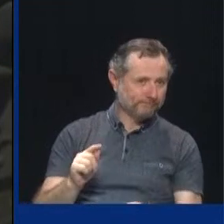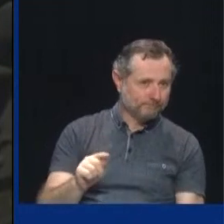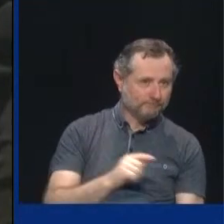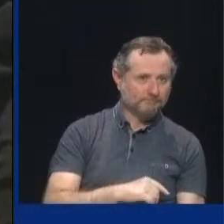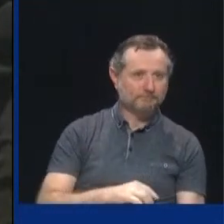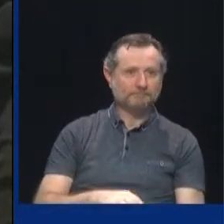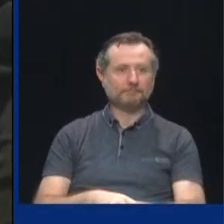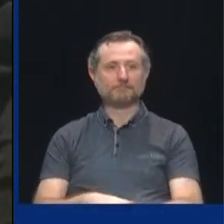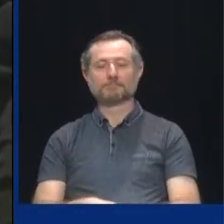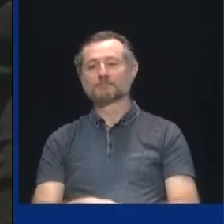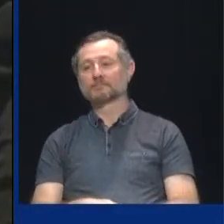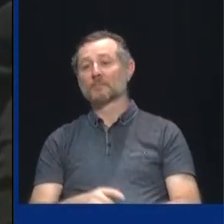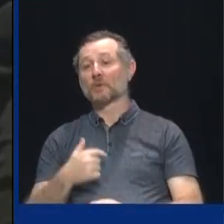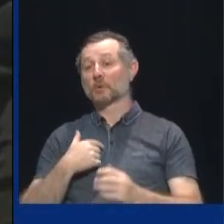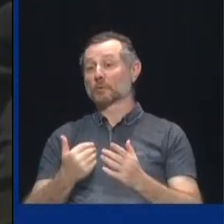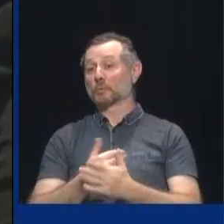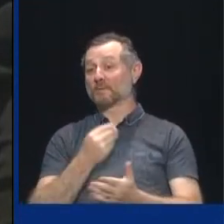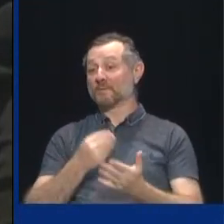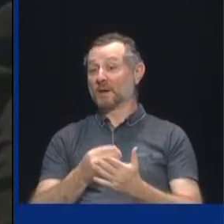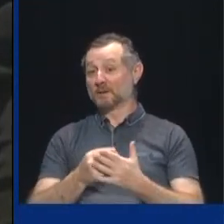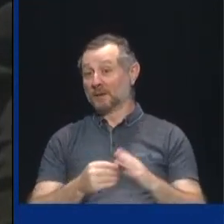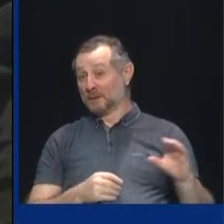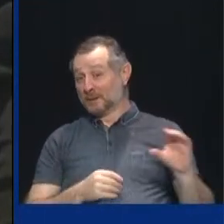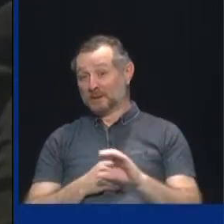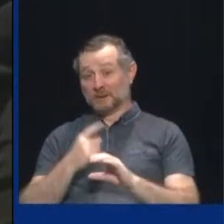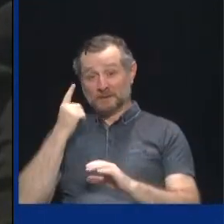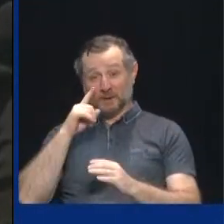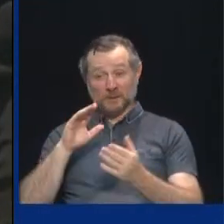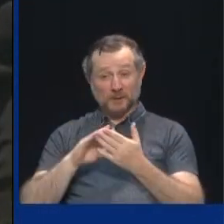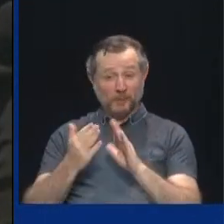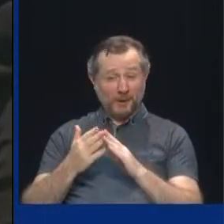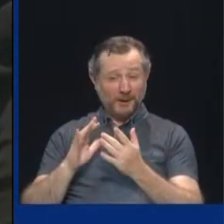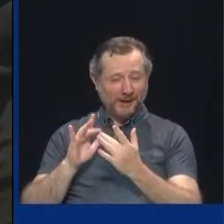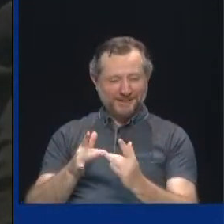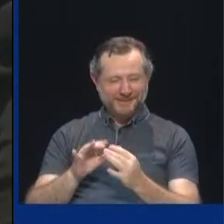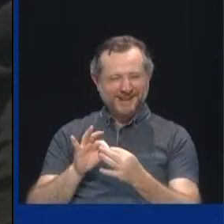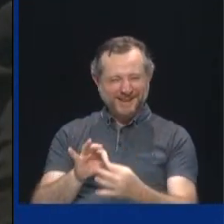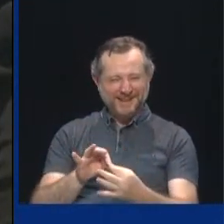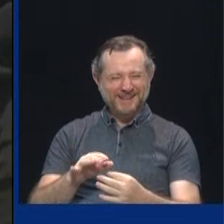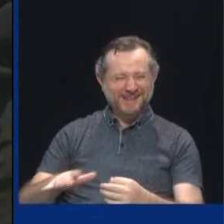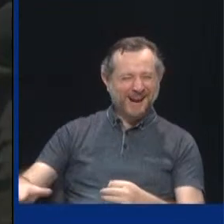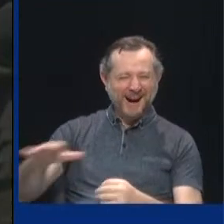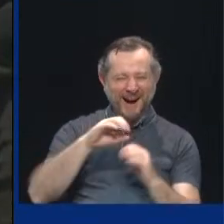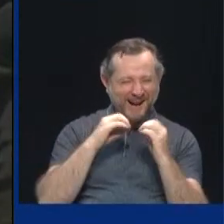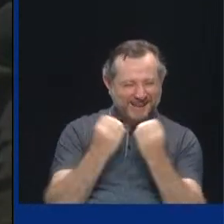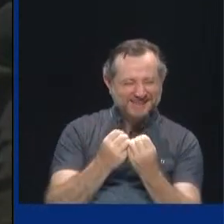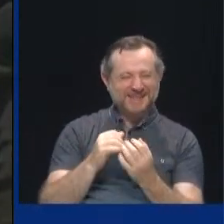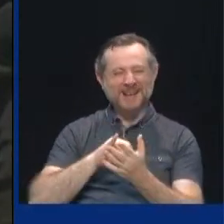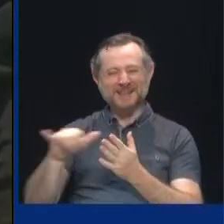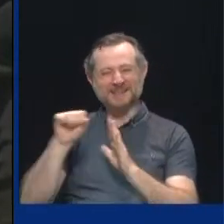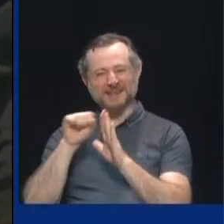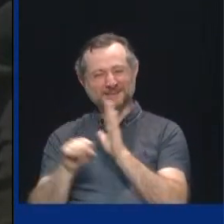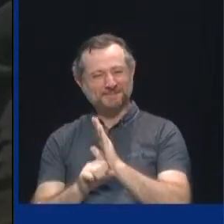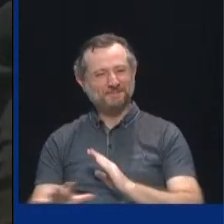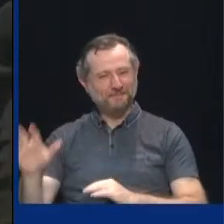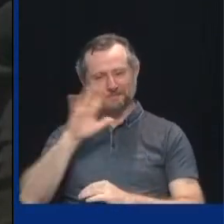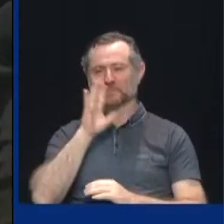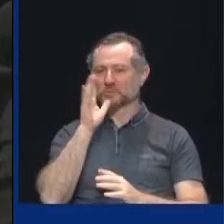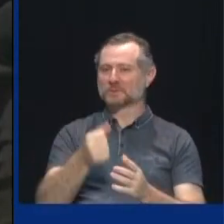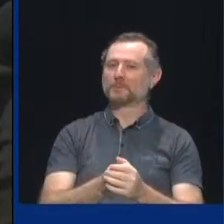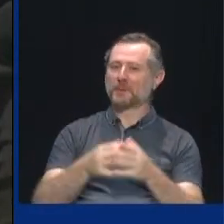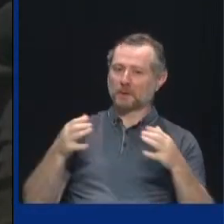new funding that is being provided for community-based organizations throughout New York will greatly expand our joined-up efforts to make